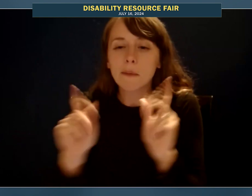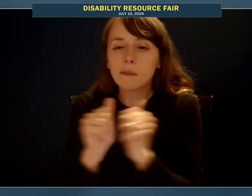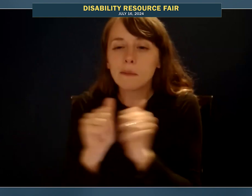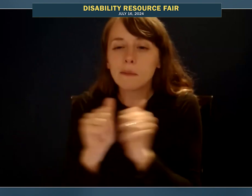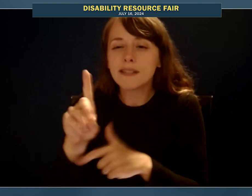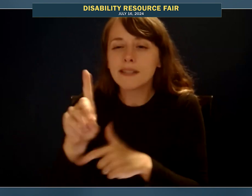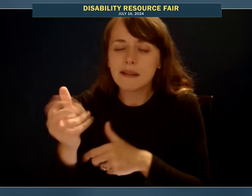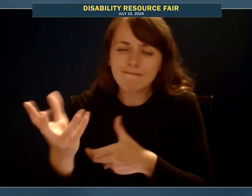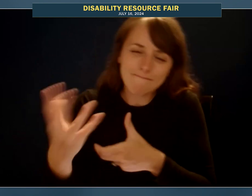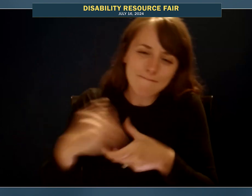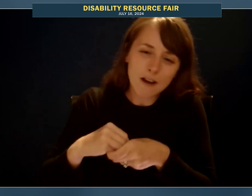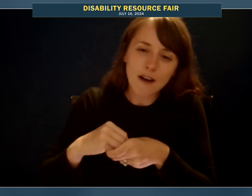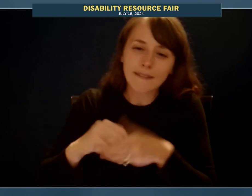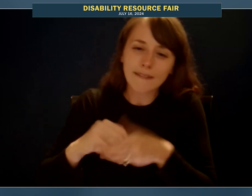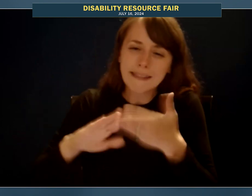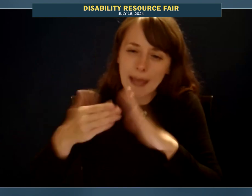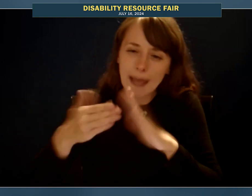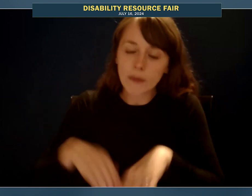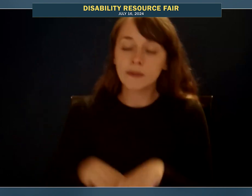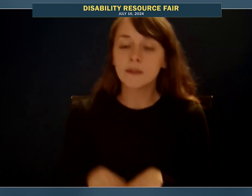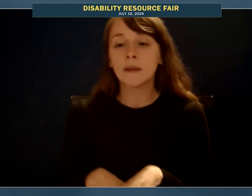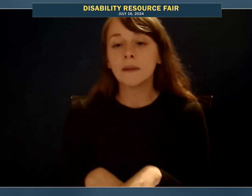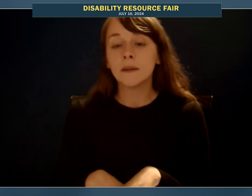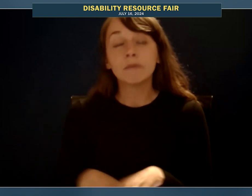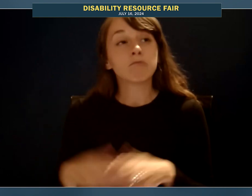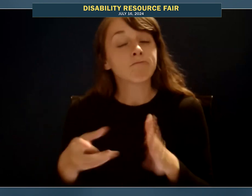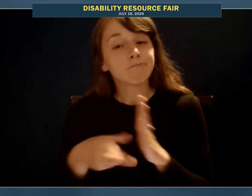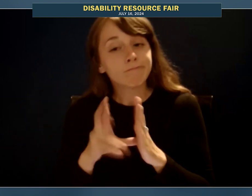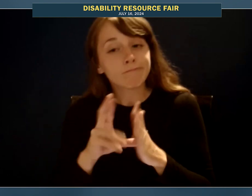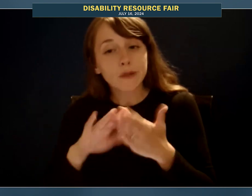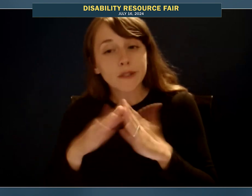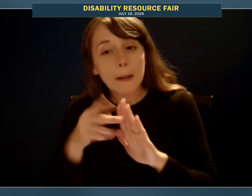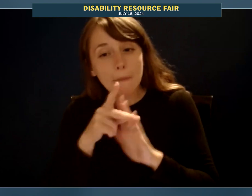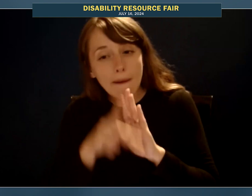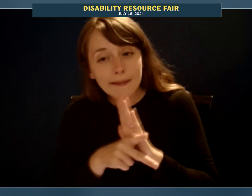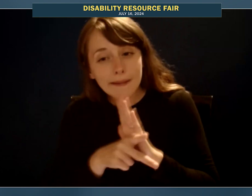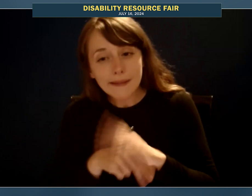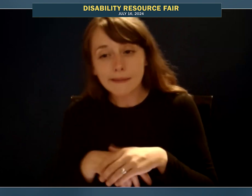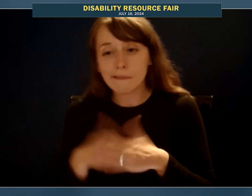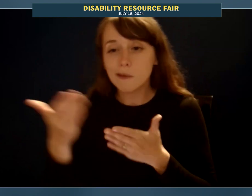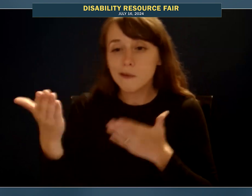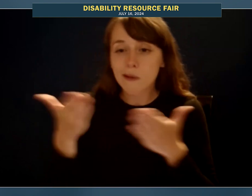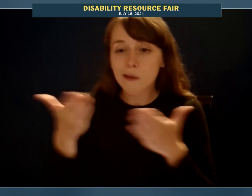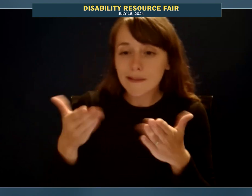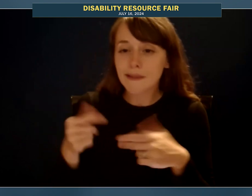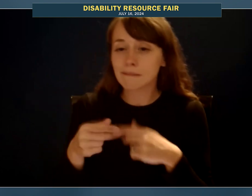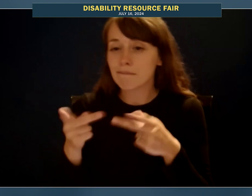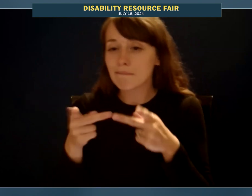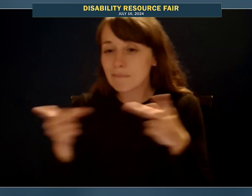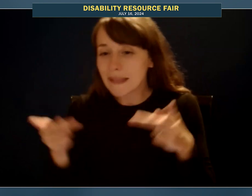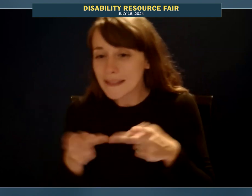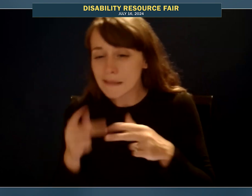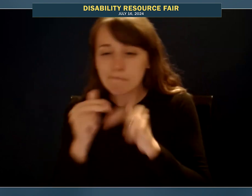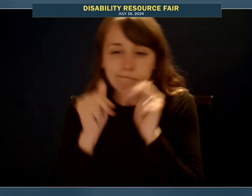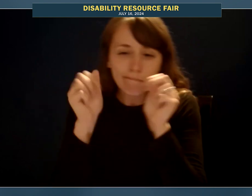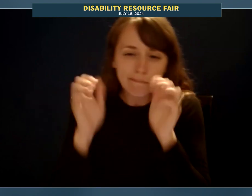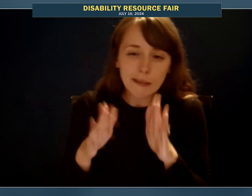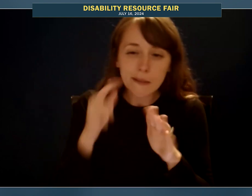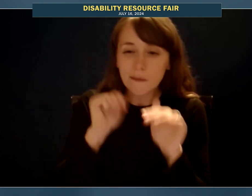disabilities, review city policies, services, and facilities for